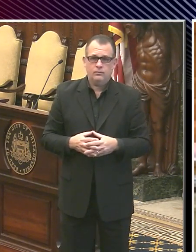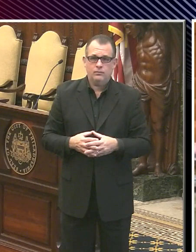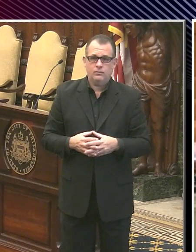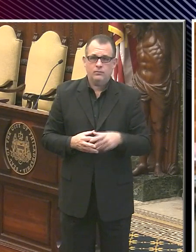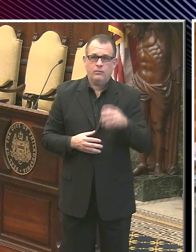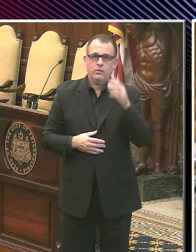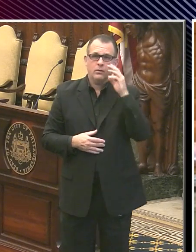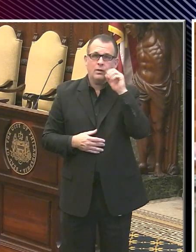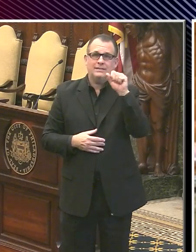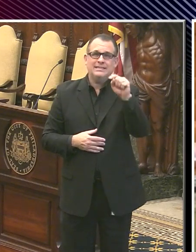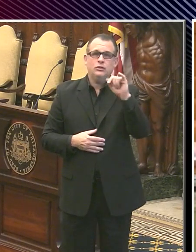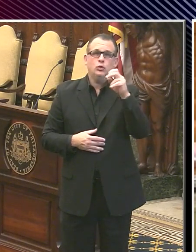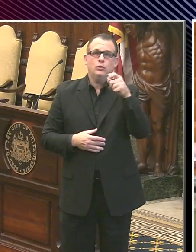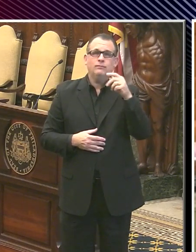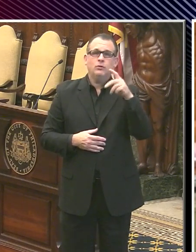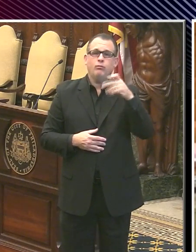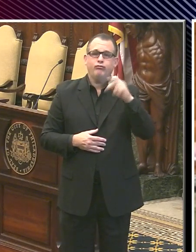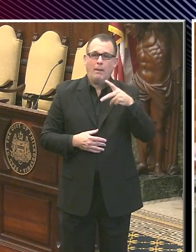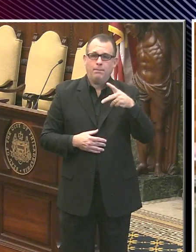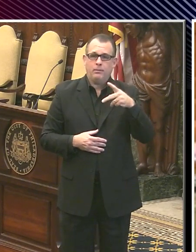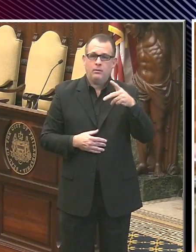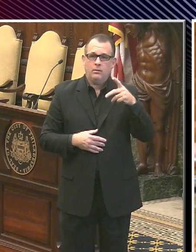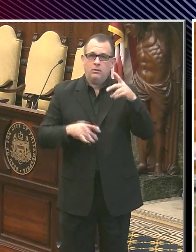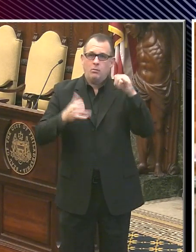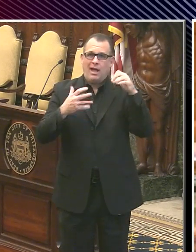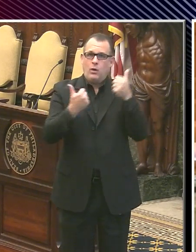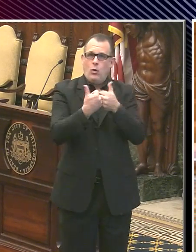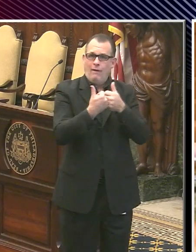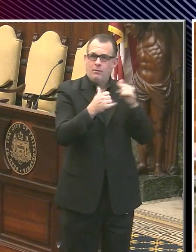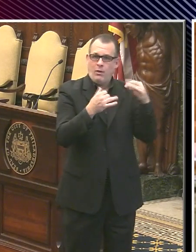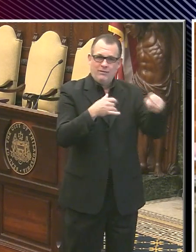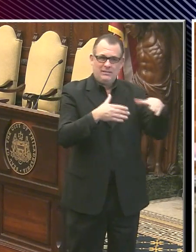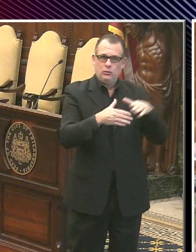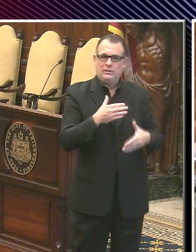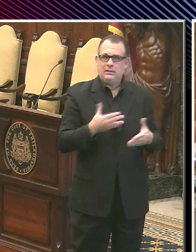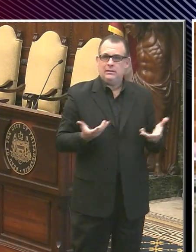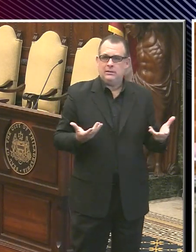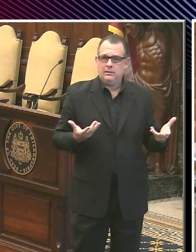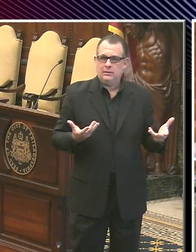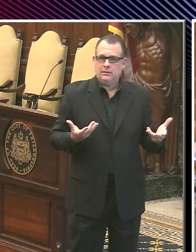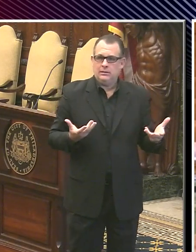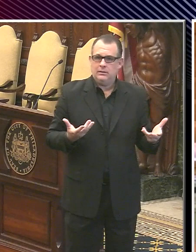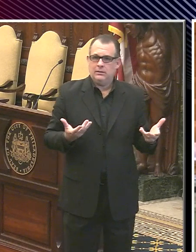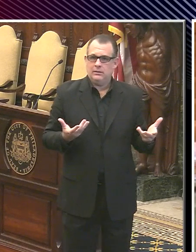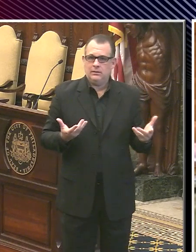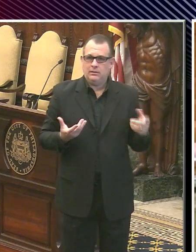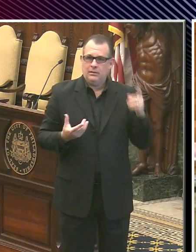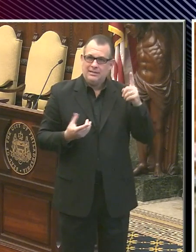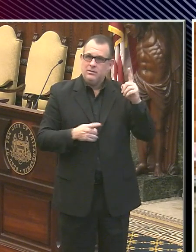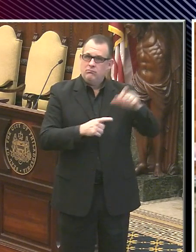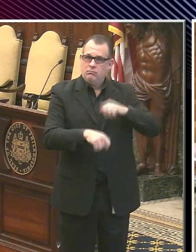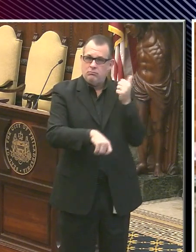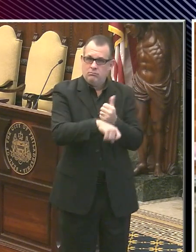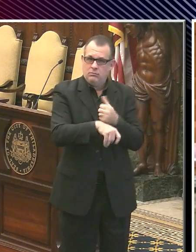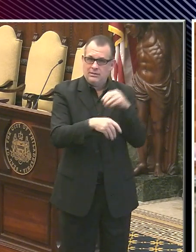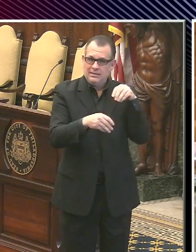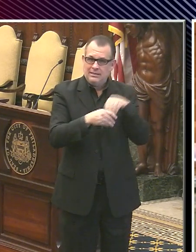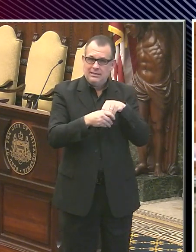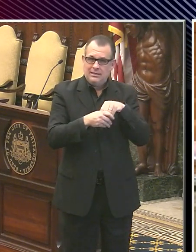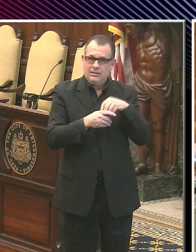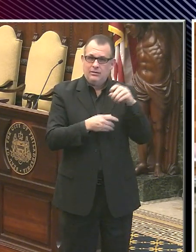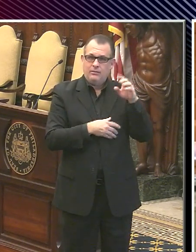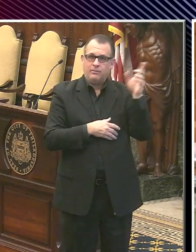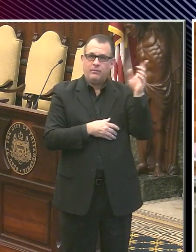a playoff game scheduled this weekend. The game is scheduled to be played in the burbs, but do they have to worry about